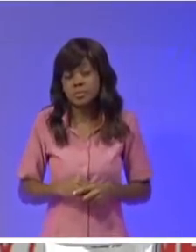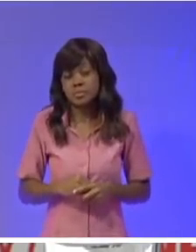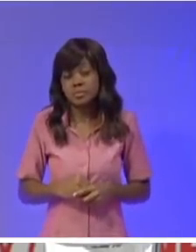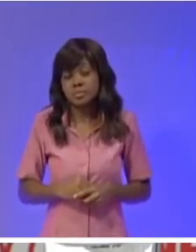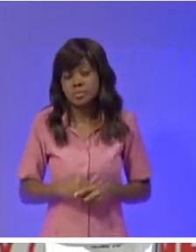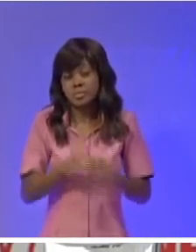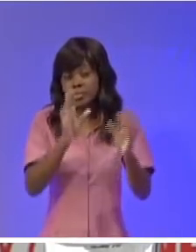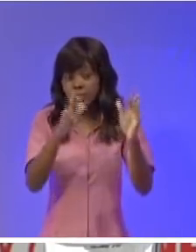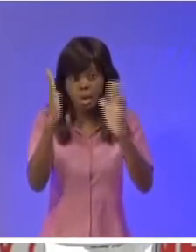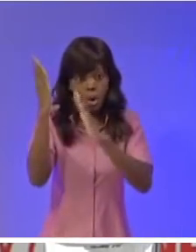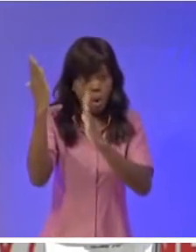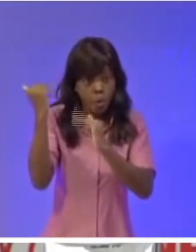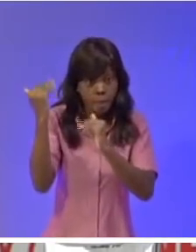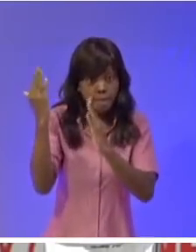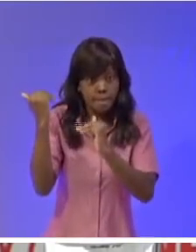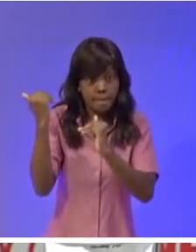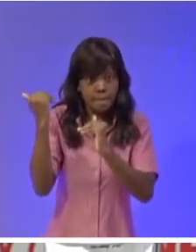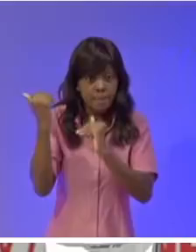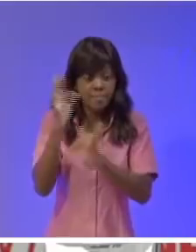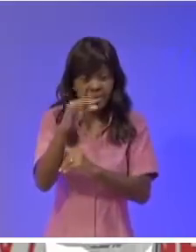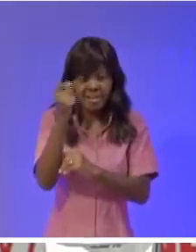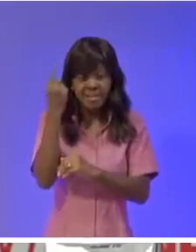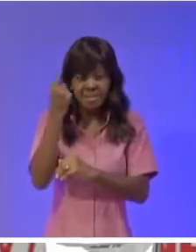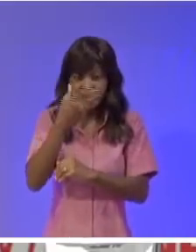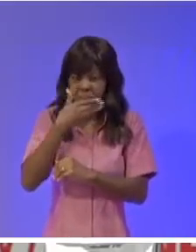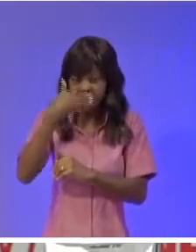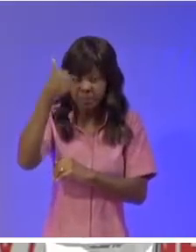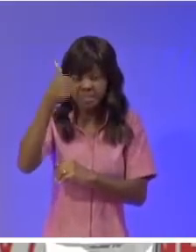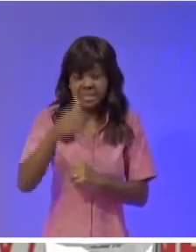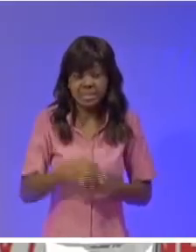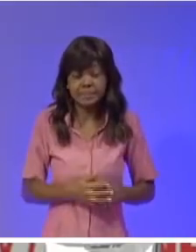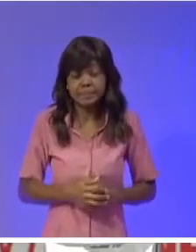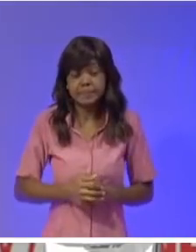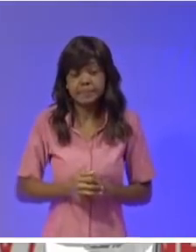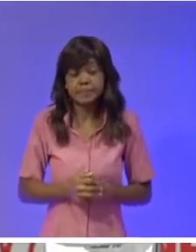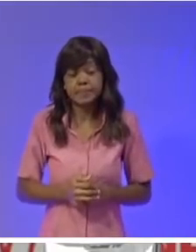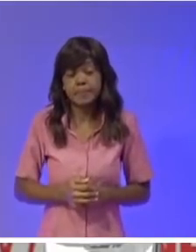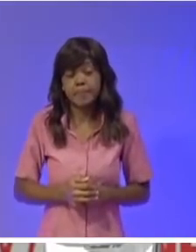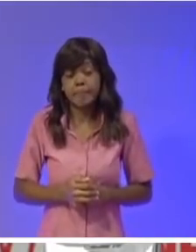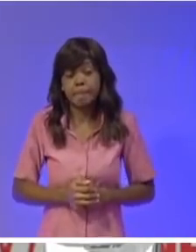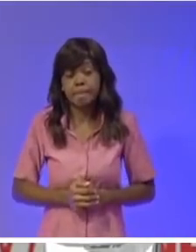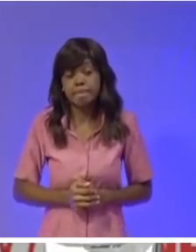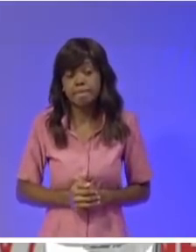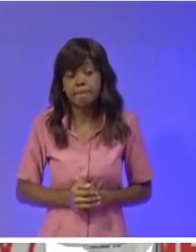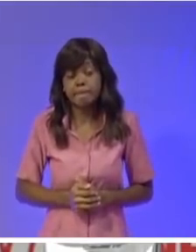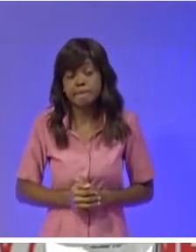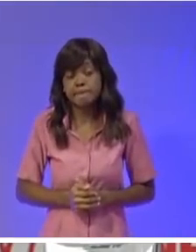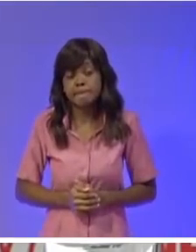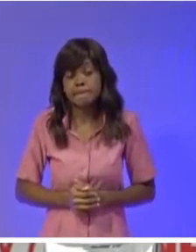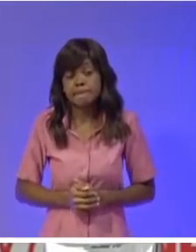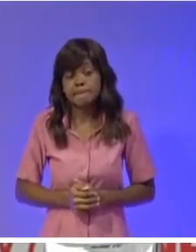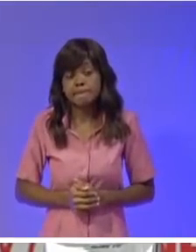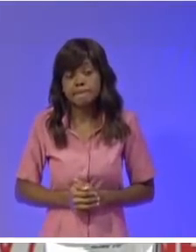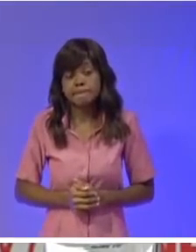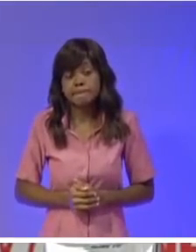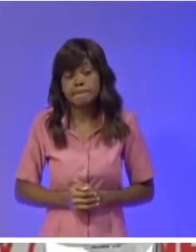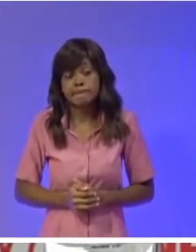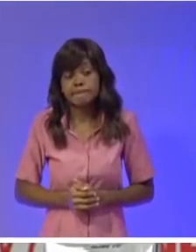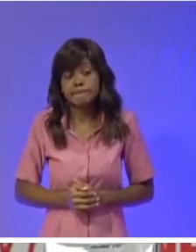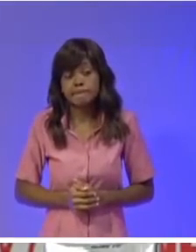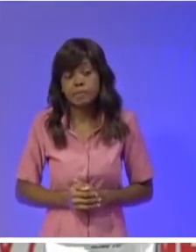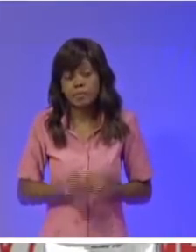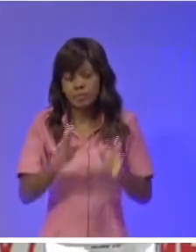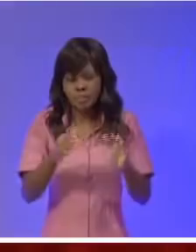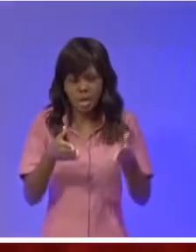some more clarity to the issue, and let the DPP and the TTPS resolve the